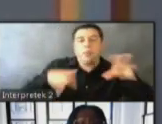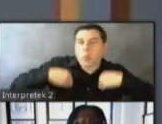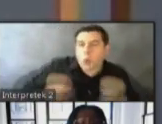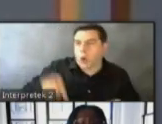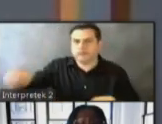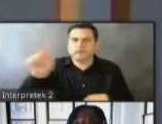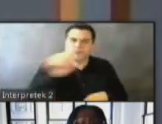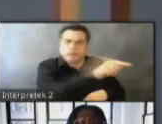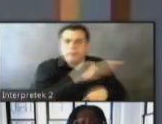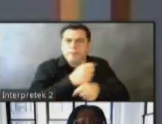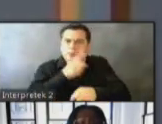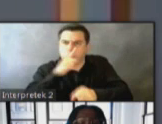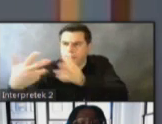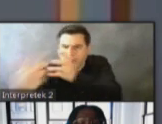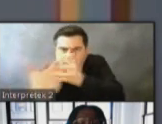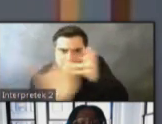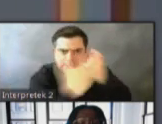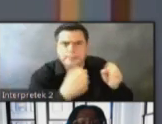know, build a process for that.